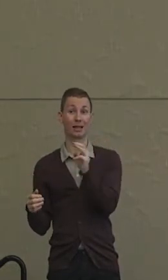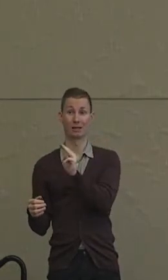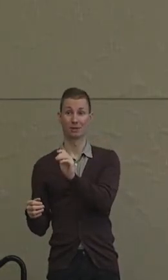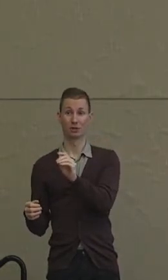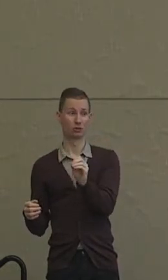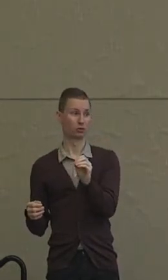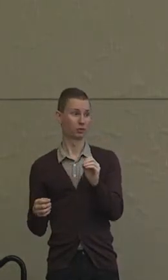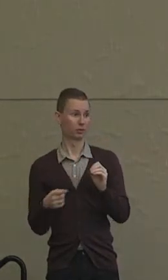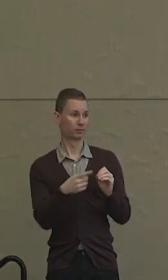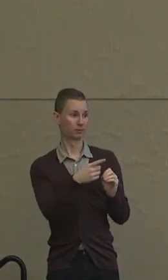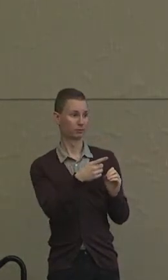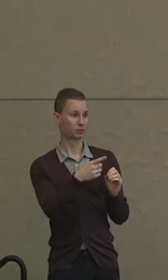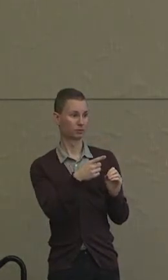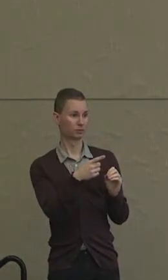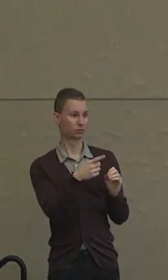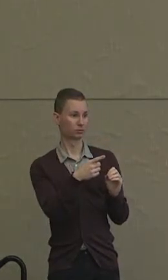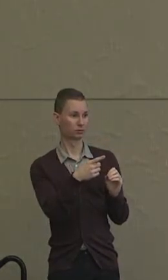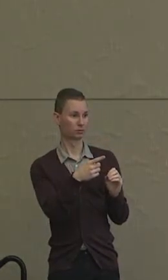best?